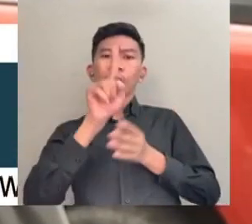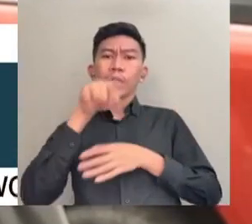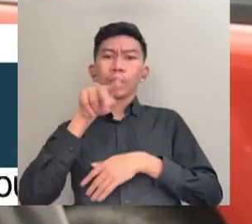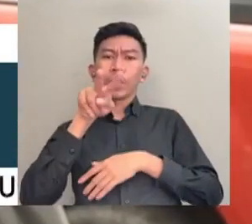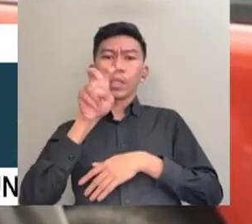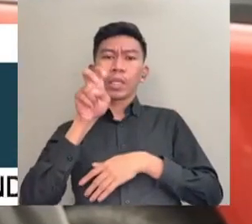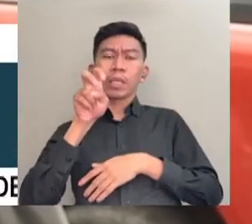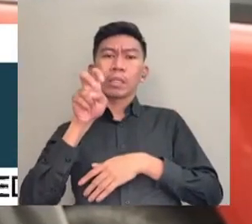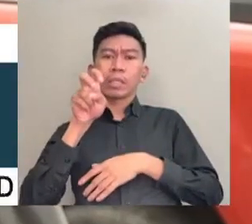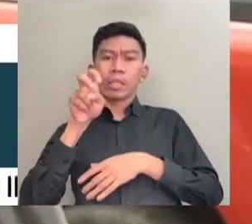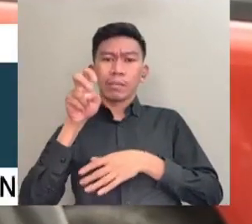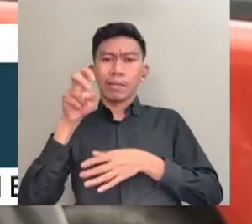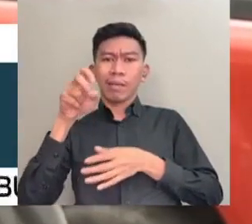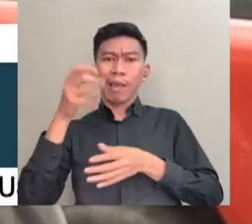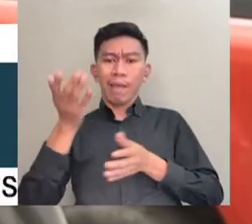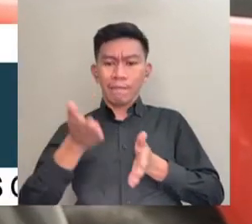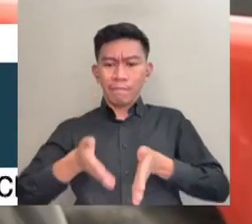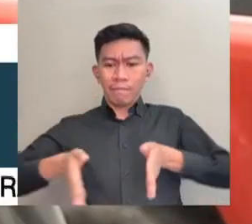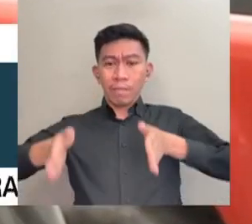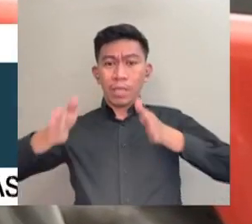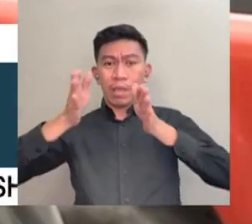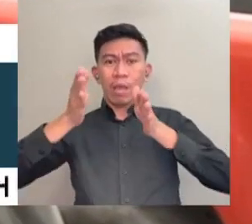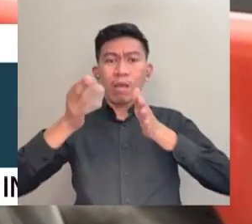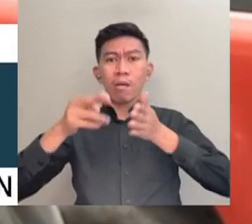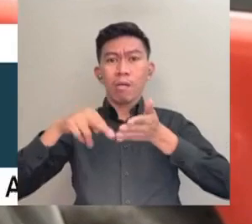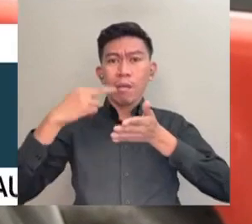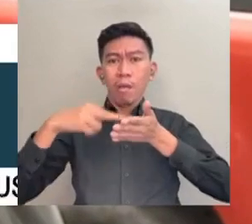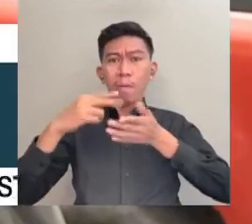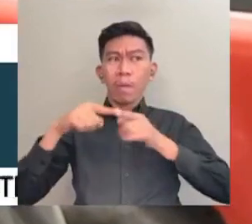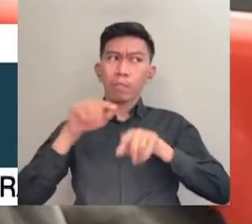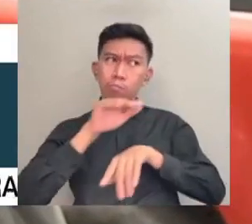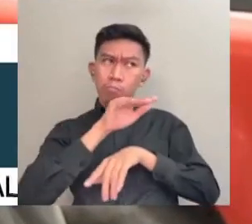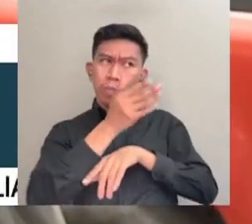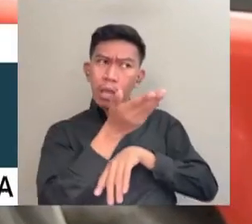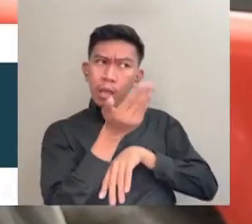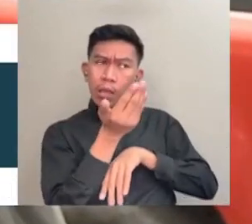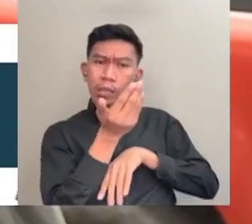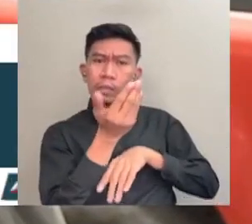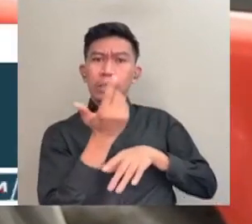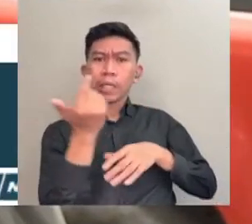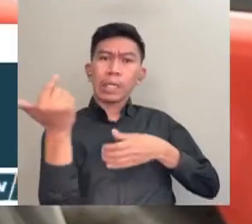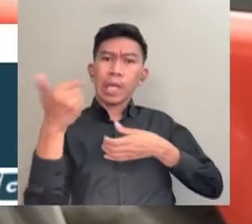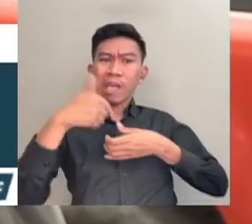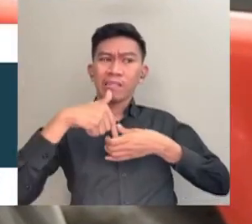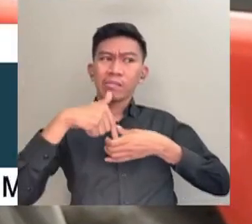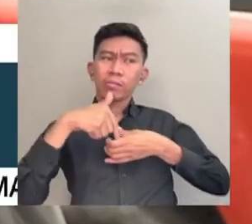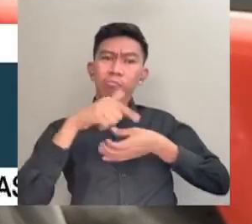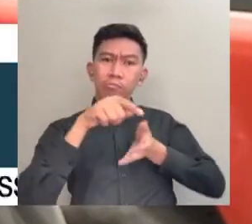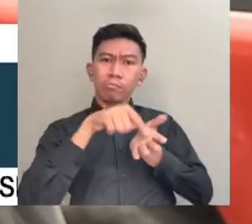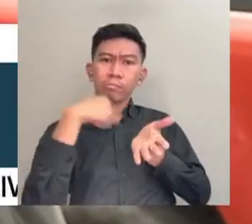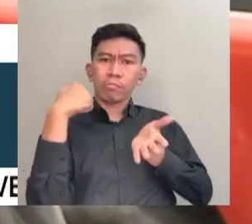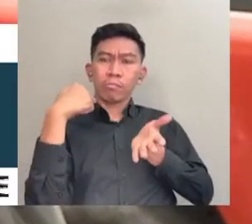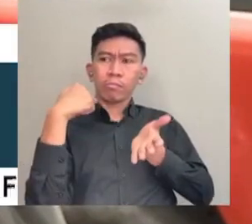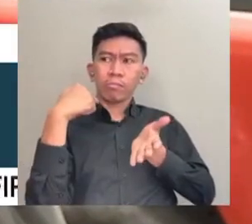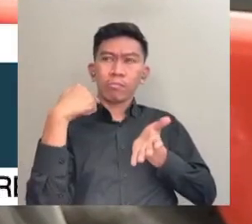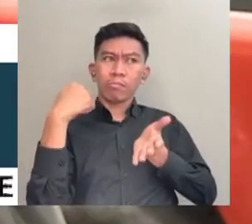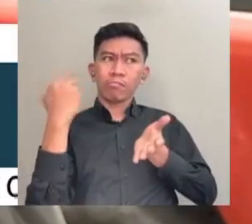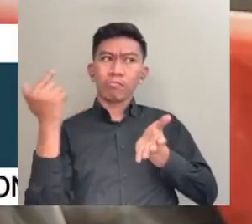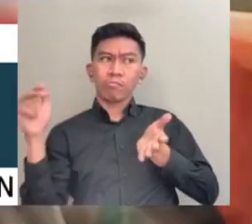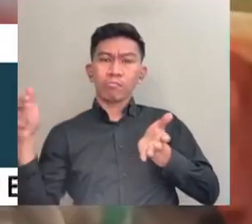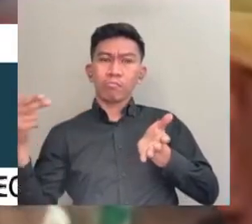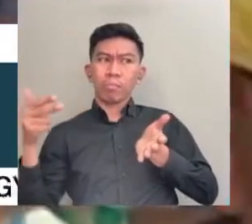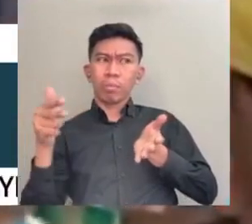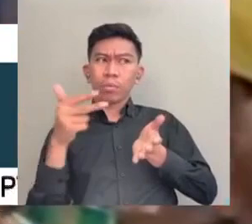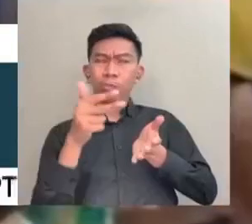but inihingian kami ng panggasolin, tracking, papunta dito sa aming bayan. So, doon, nagduda